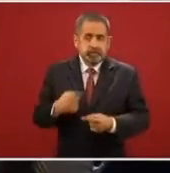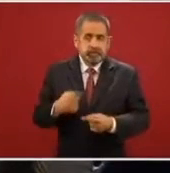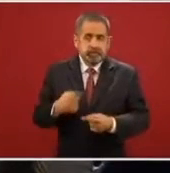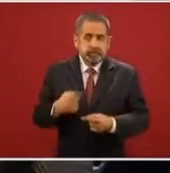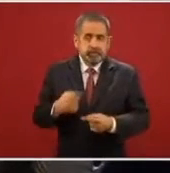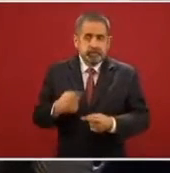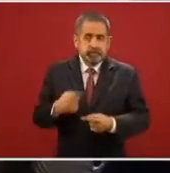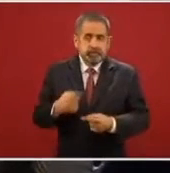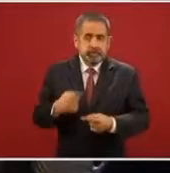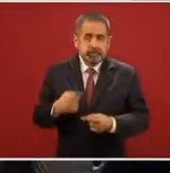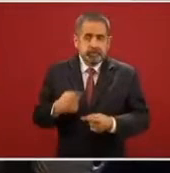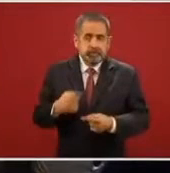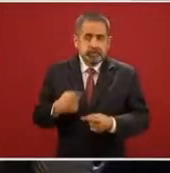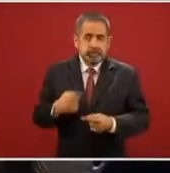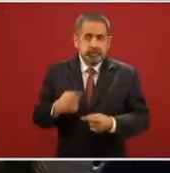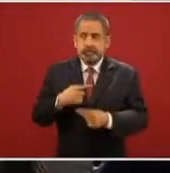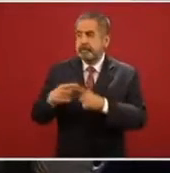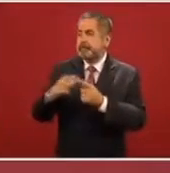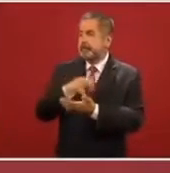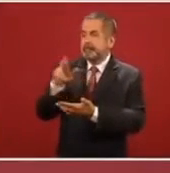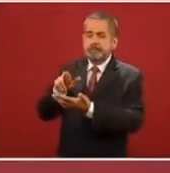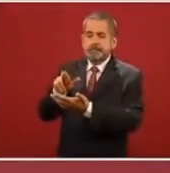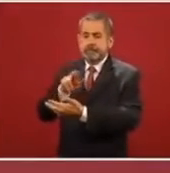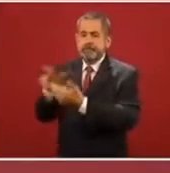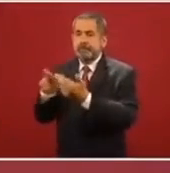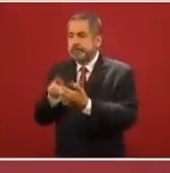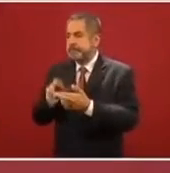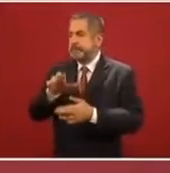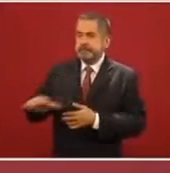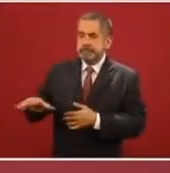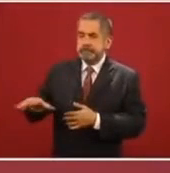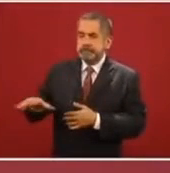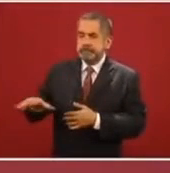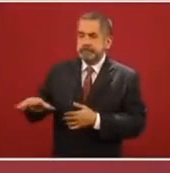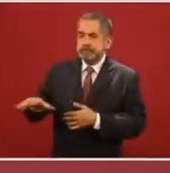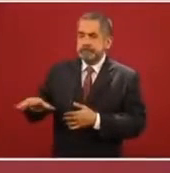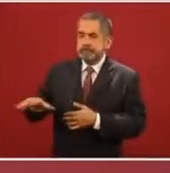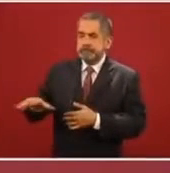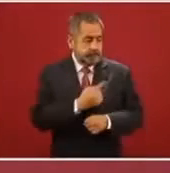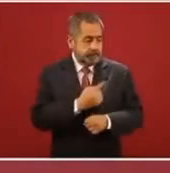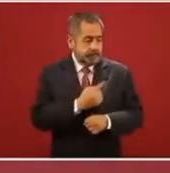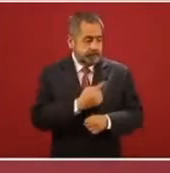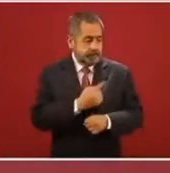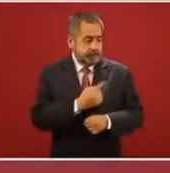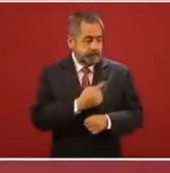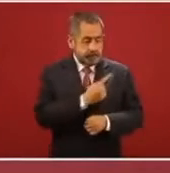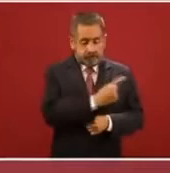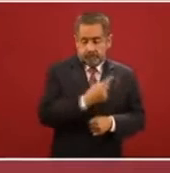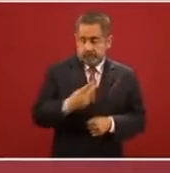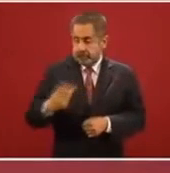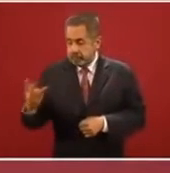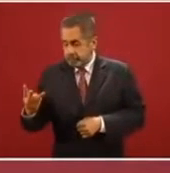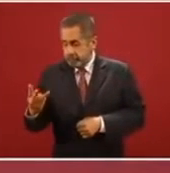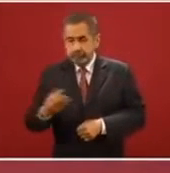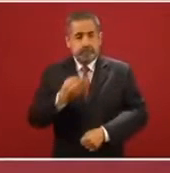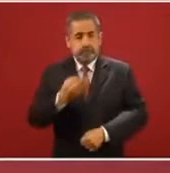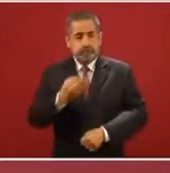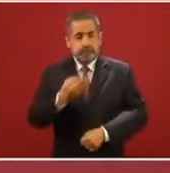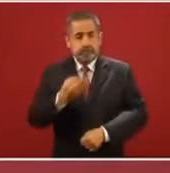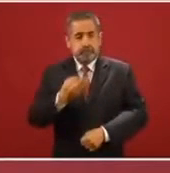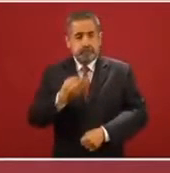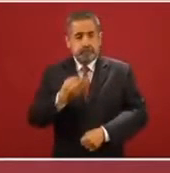simultáneamente simultaneously del país. in the country. En esos momentos,